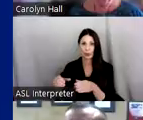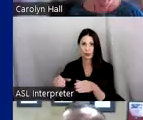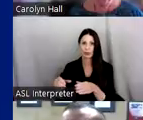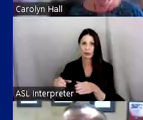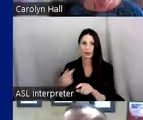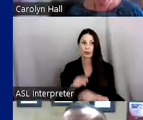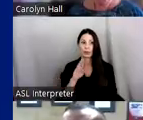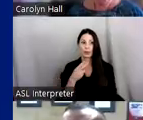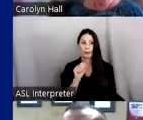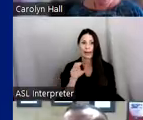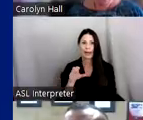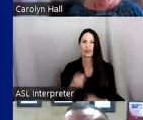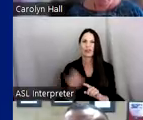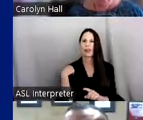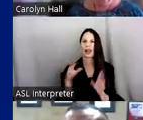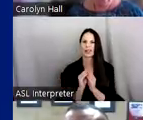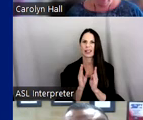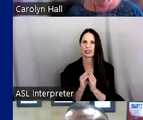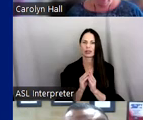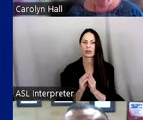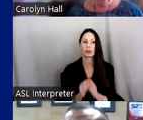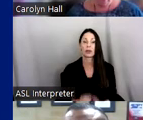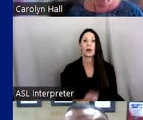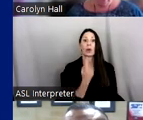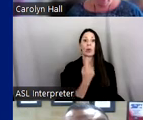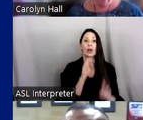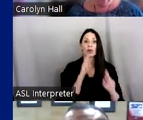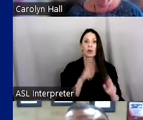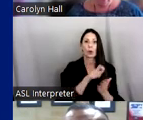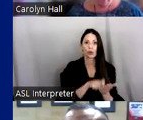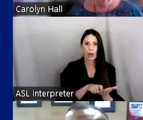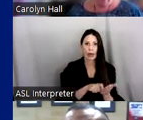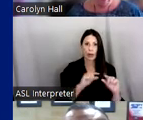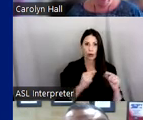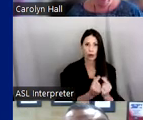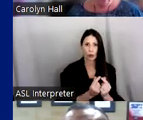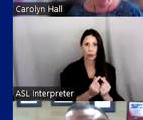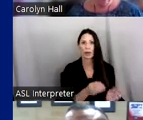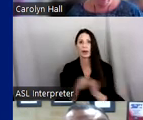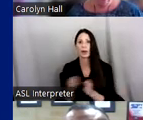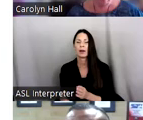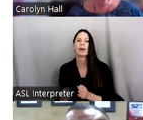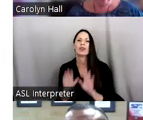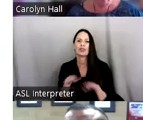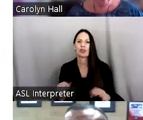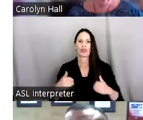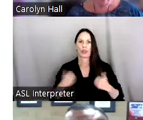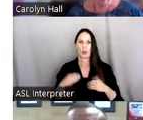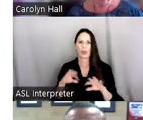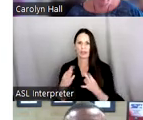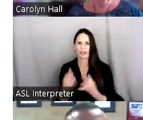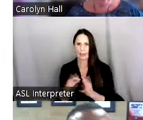BHAAC during the last session. One is the report writing group. The second is the children, youth, and families. We sent